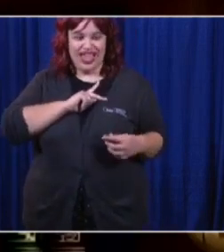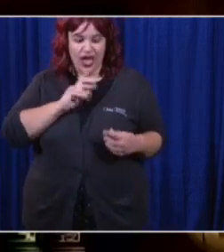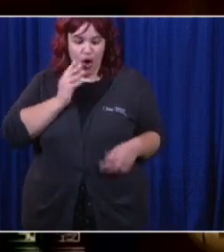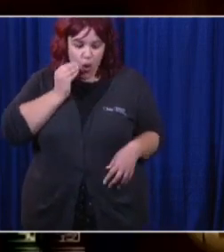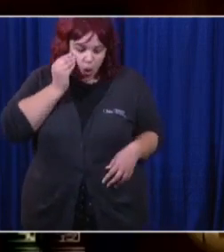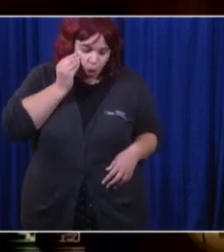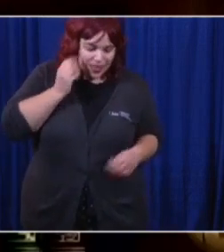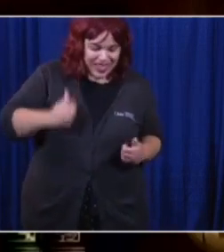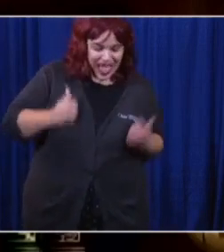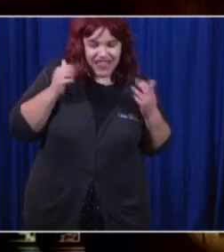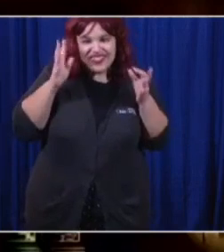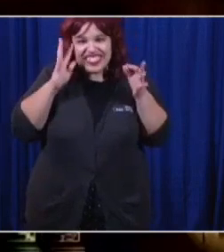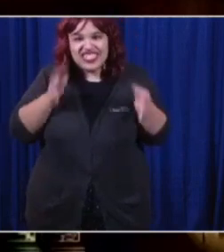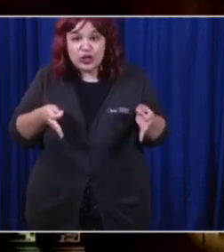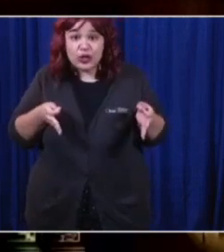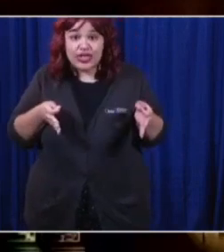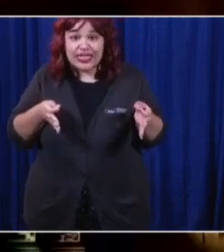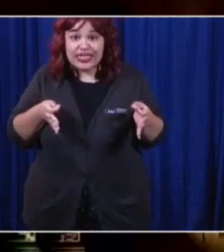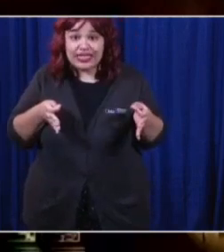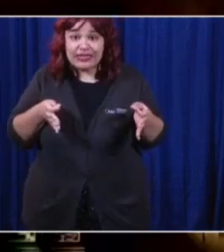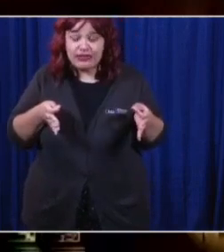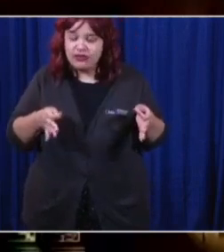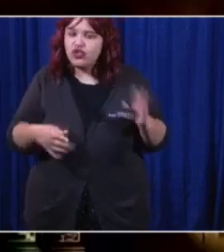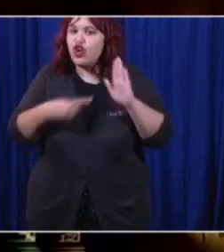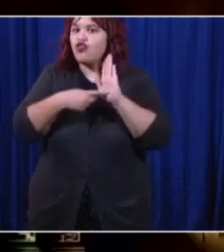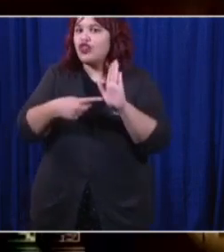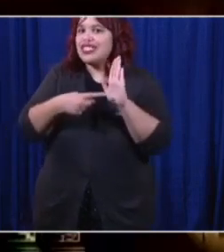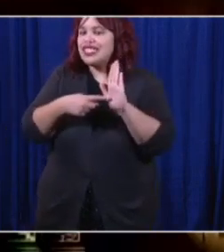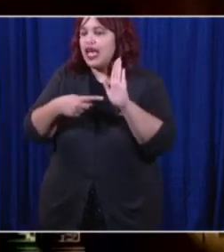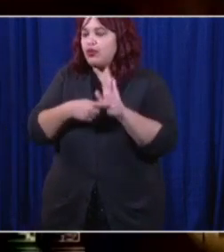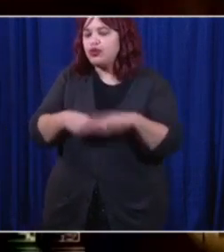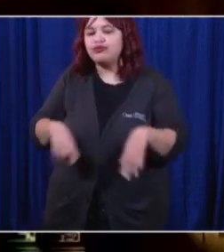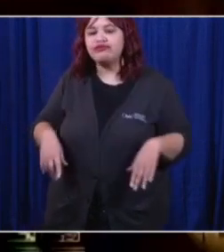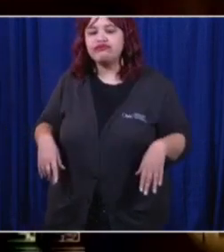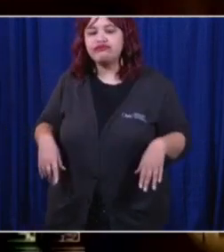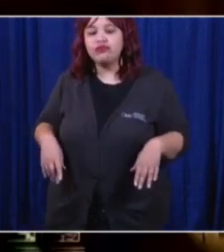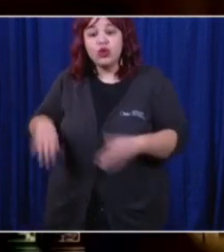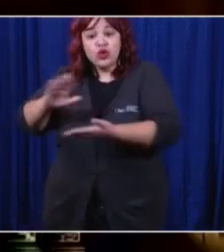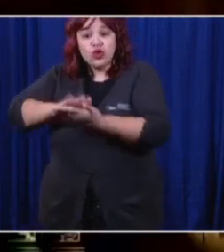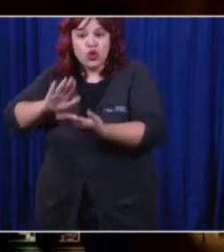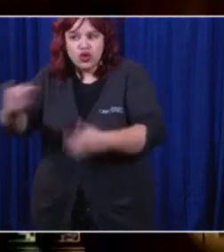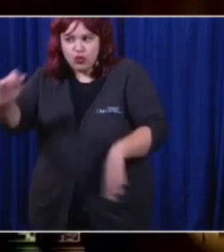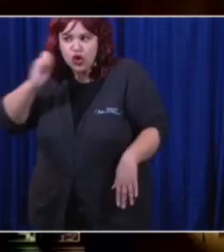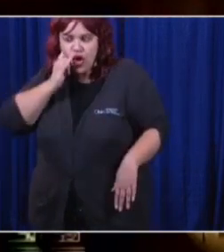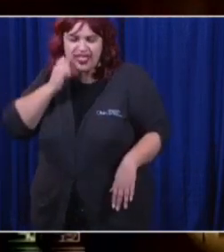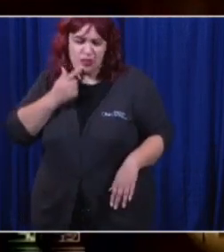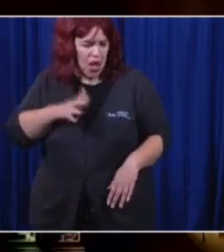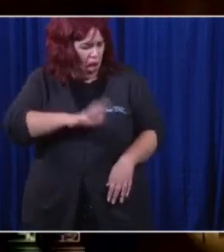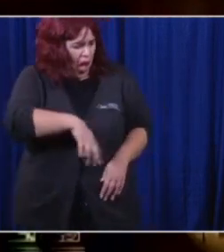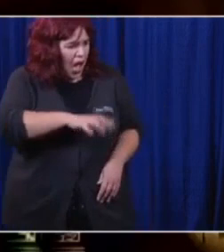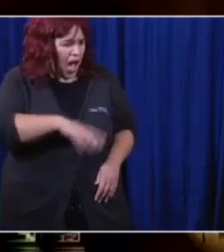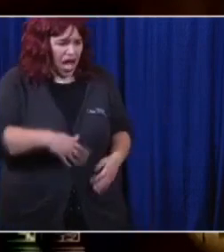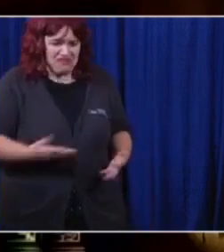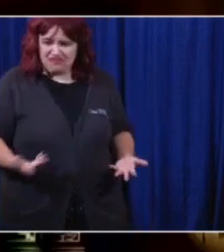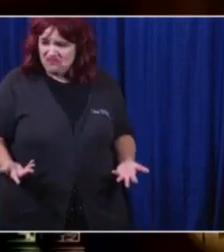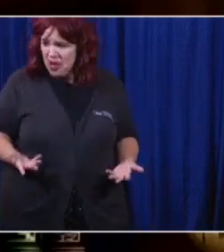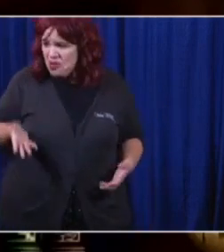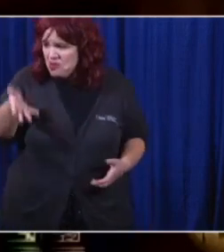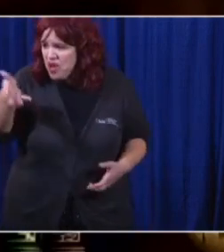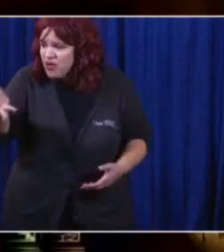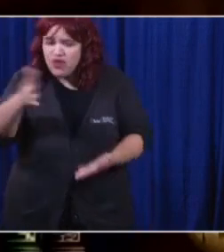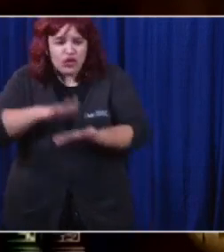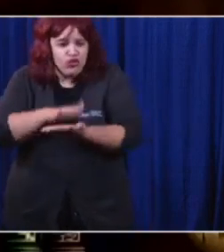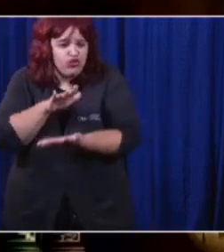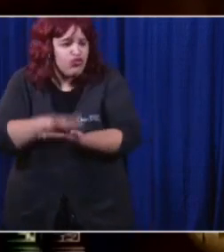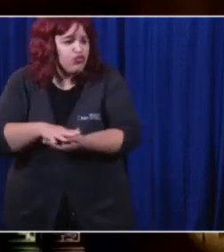state where they'll say, parents will, when they come to their child's game, will wear a mask when they're in the stands. They leave and go to someone's house for a pizza